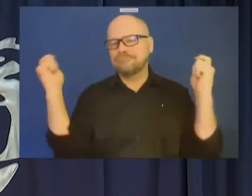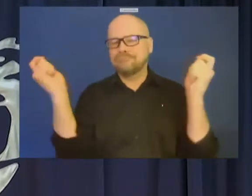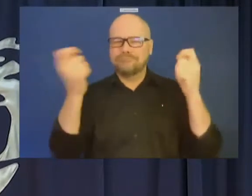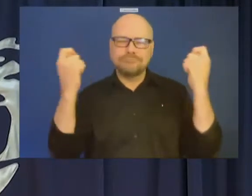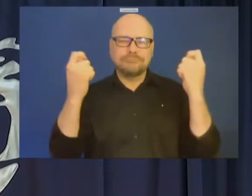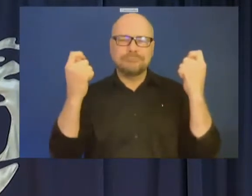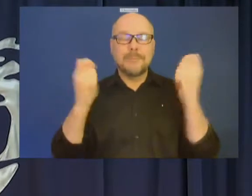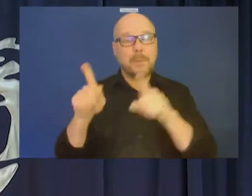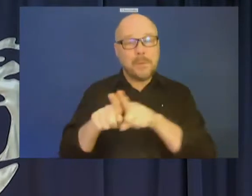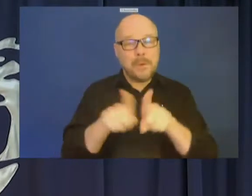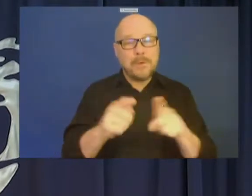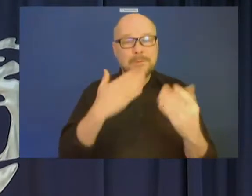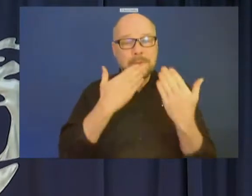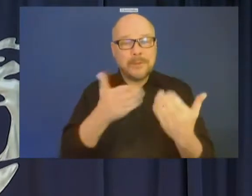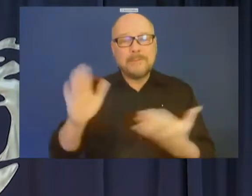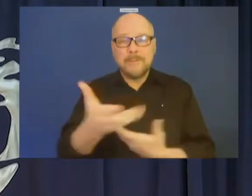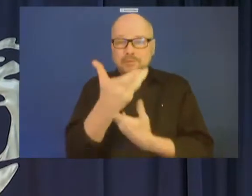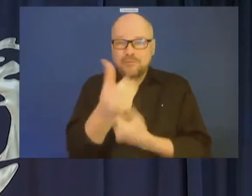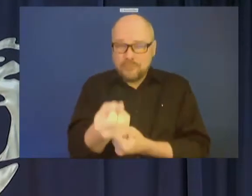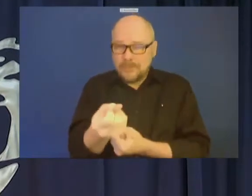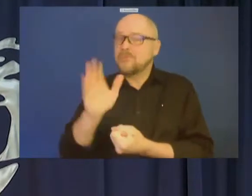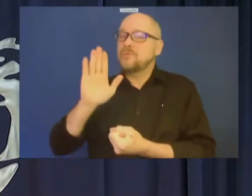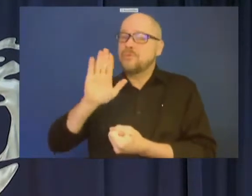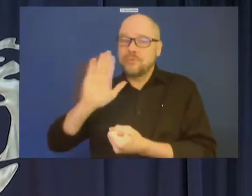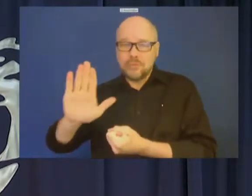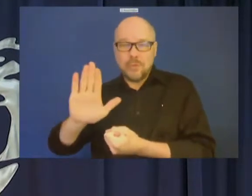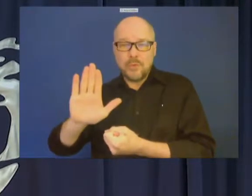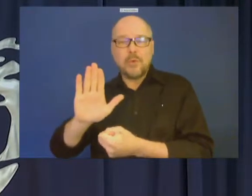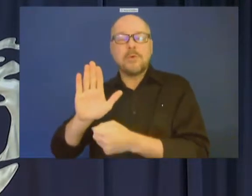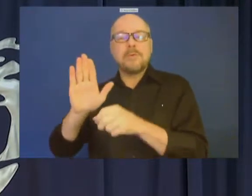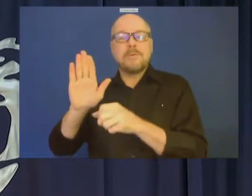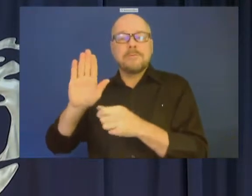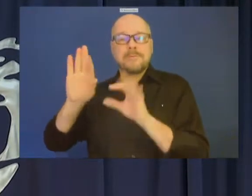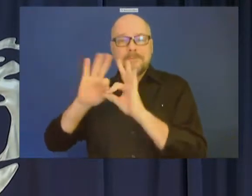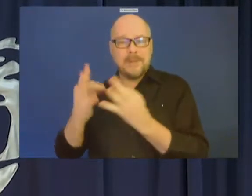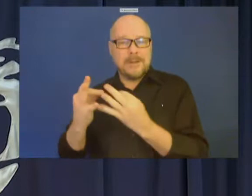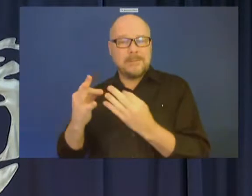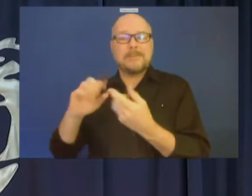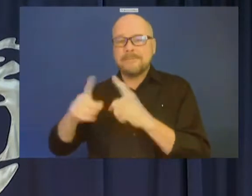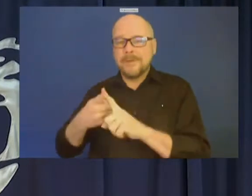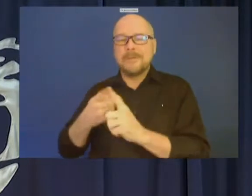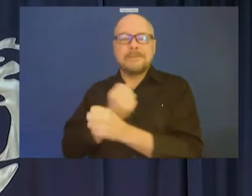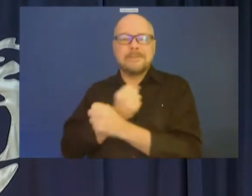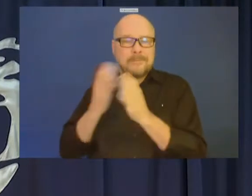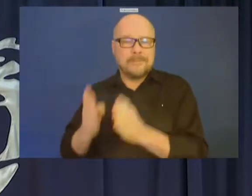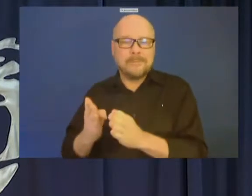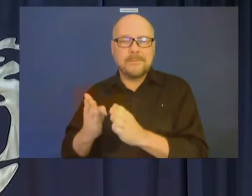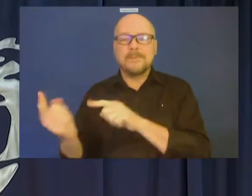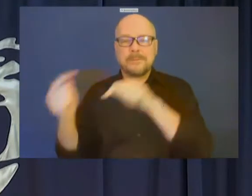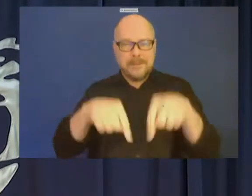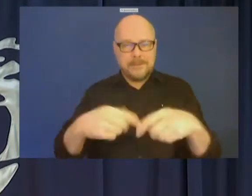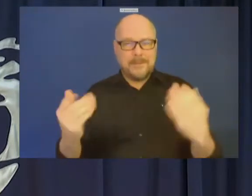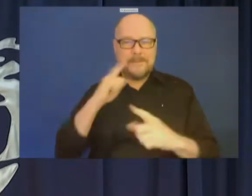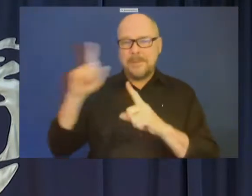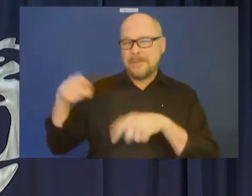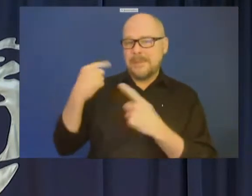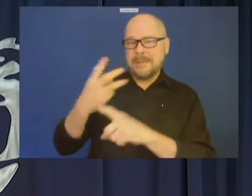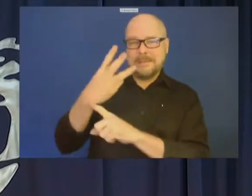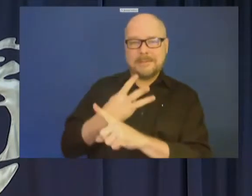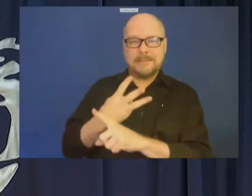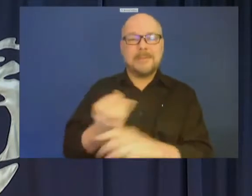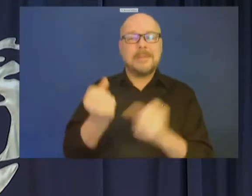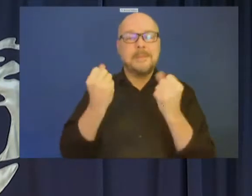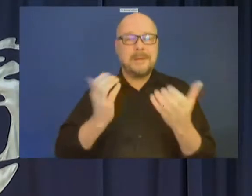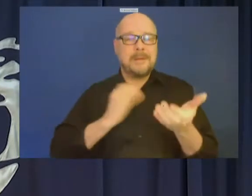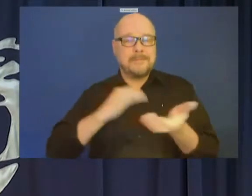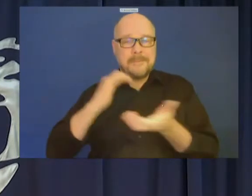you for entrusting your loved ones in our care for these past 6 months. To our many supporters and community partners who are